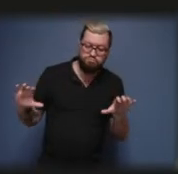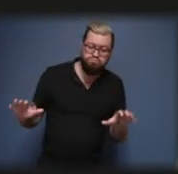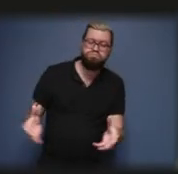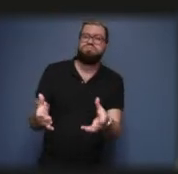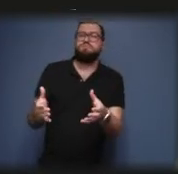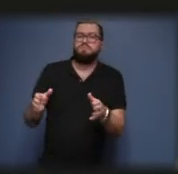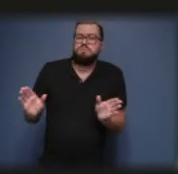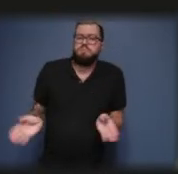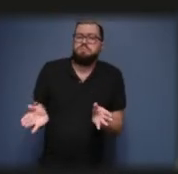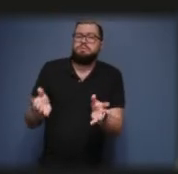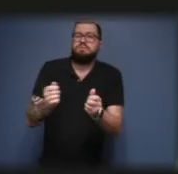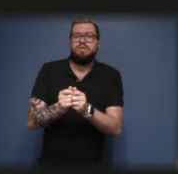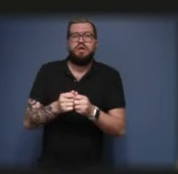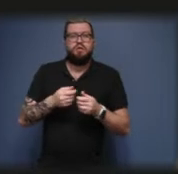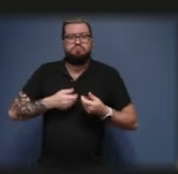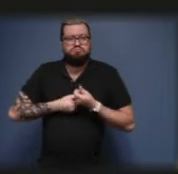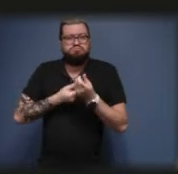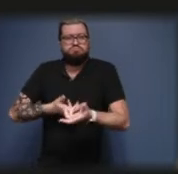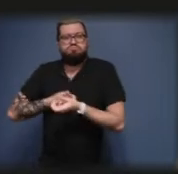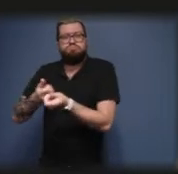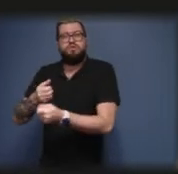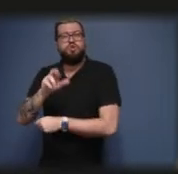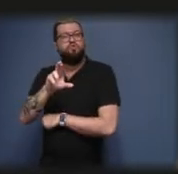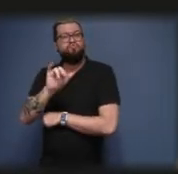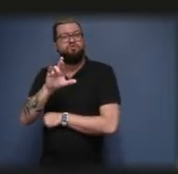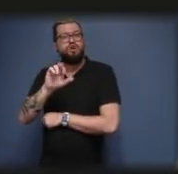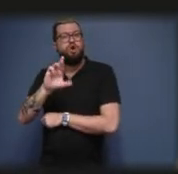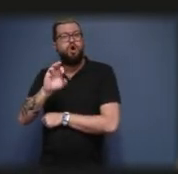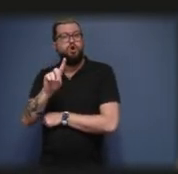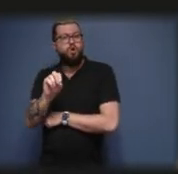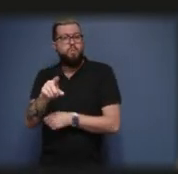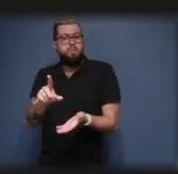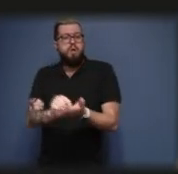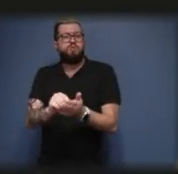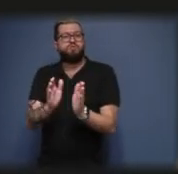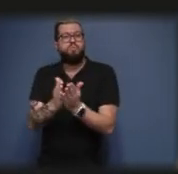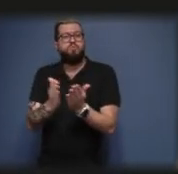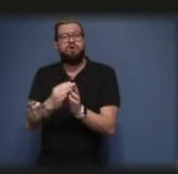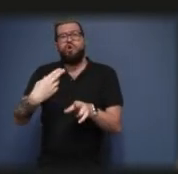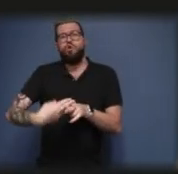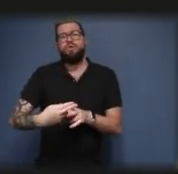and storytelling, Ricardo published a book titled